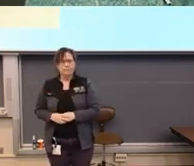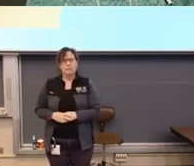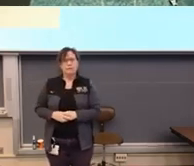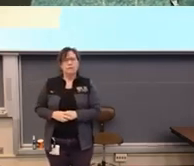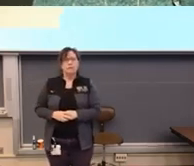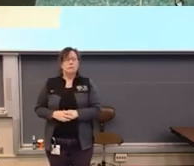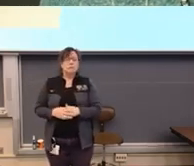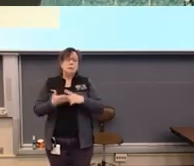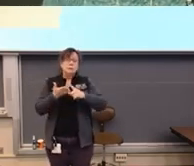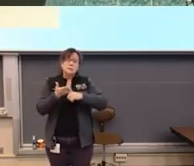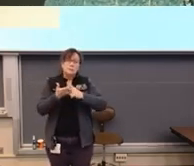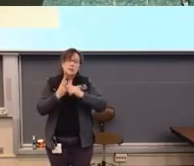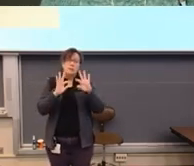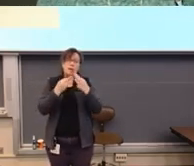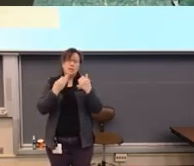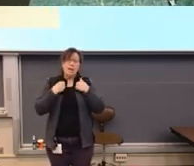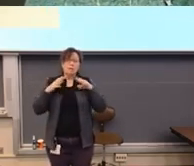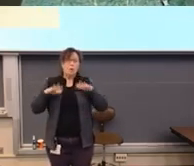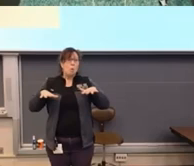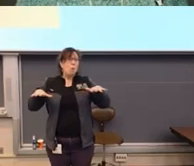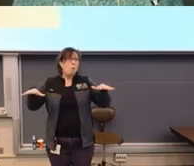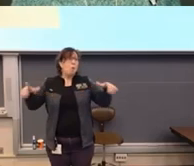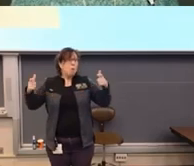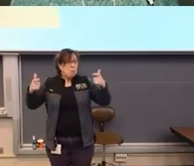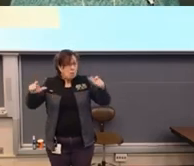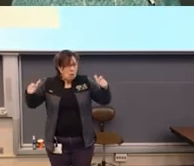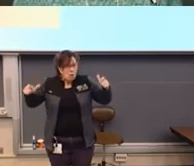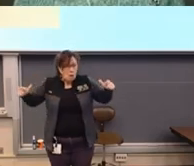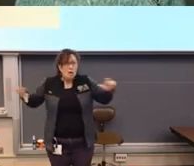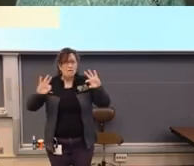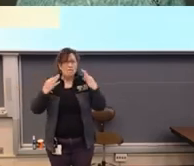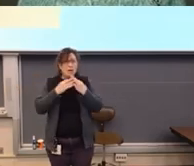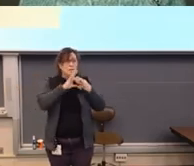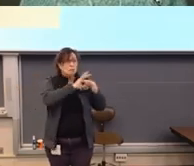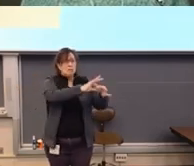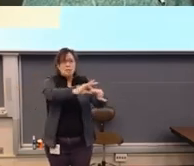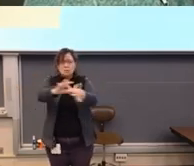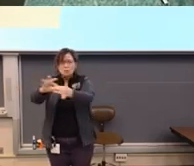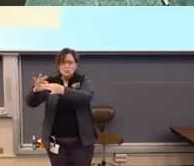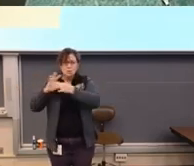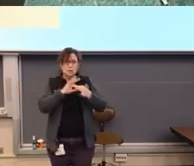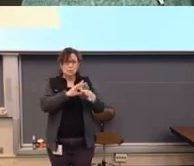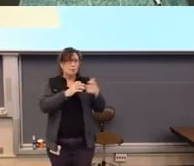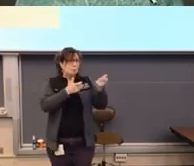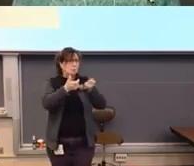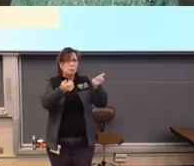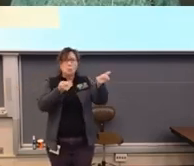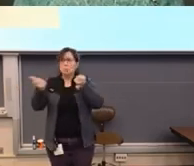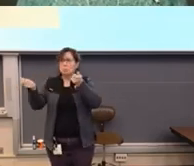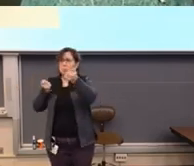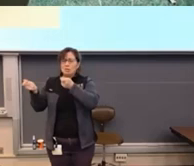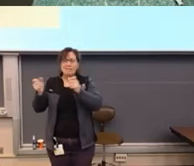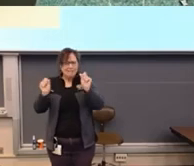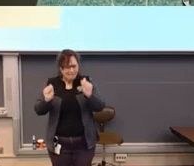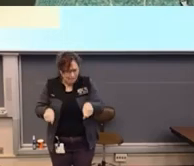very extensive extended family relationships, and there are a lot of people to draw from.